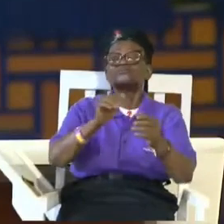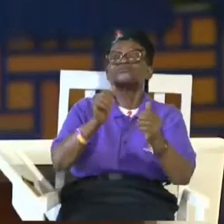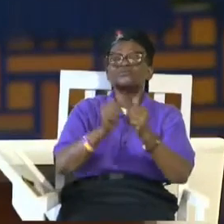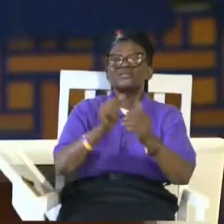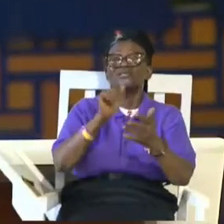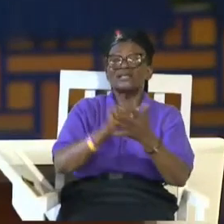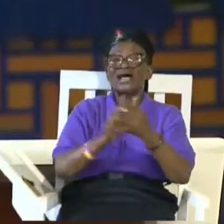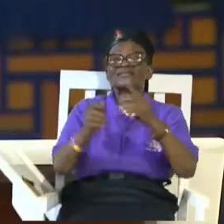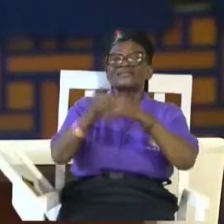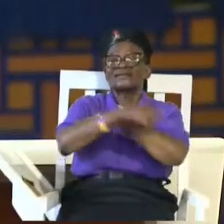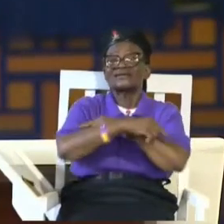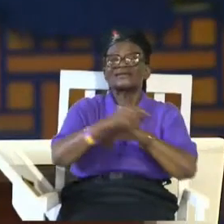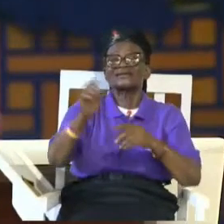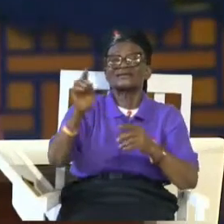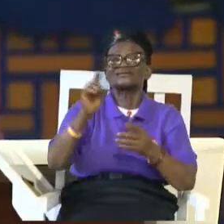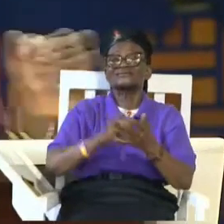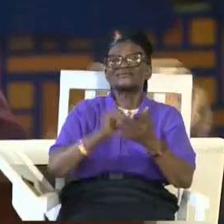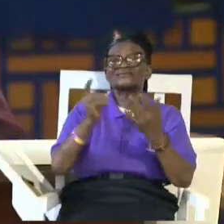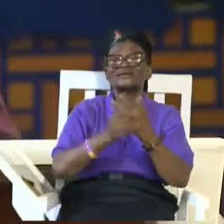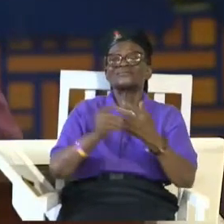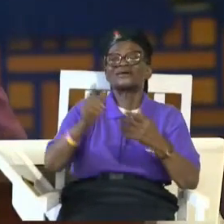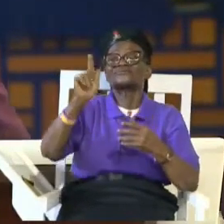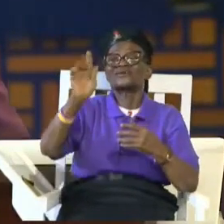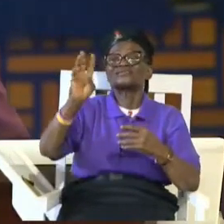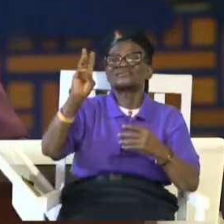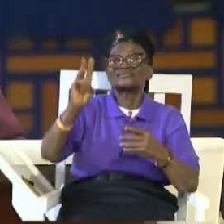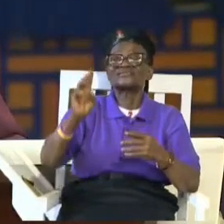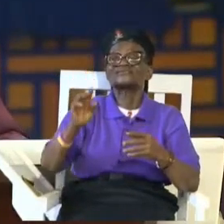26 also, public holiday.